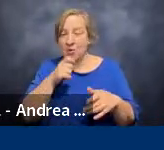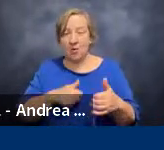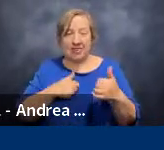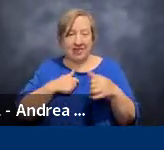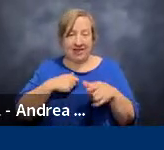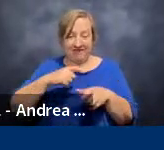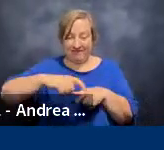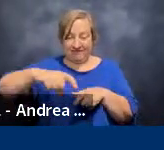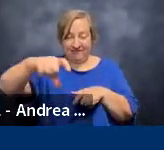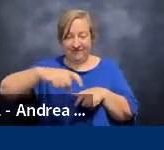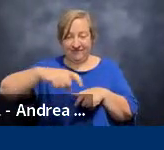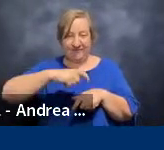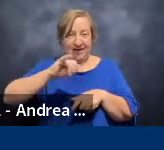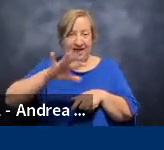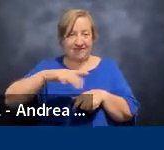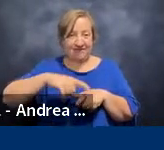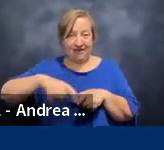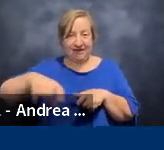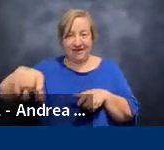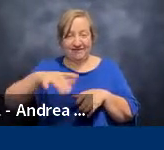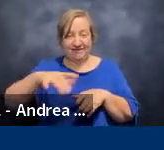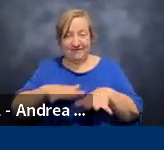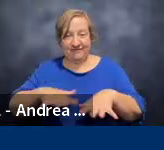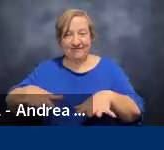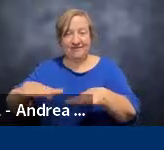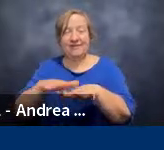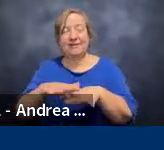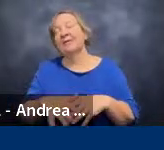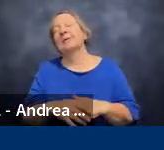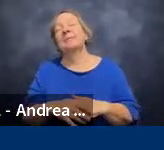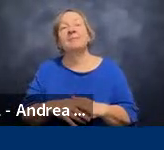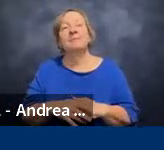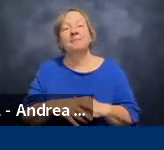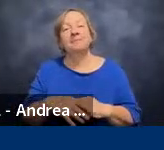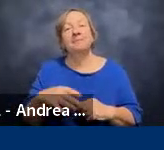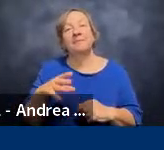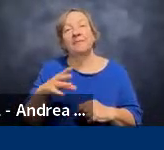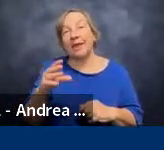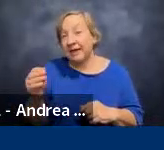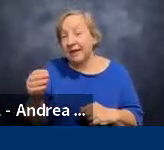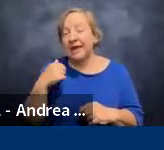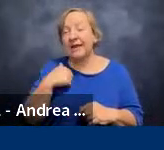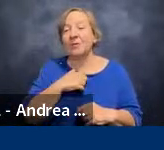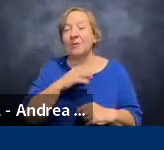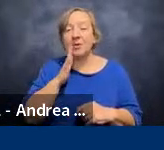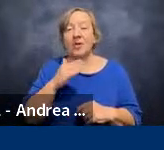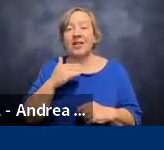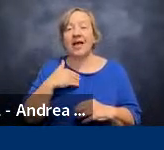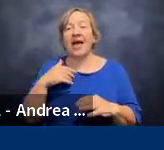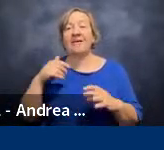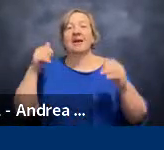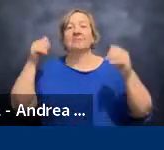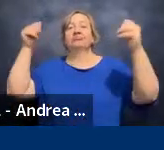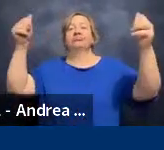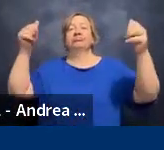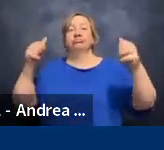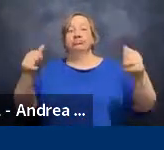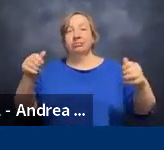corridor. And we are also, believe it or not, we're going to have a billboard on Hayden